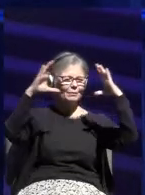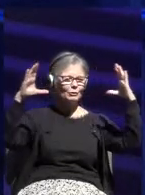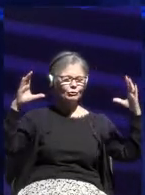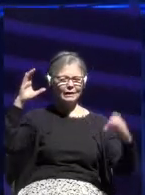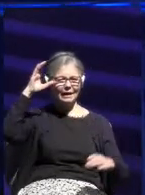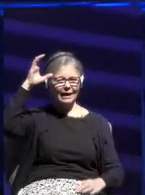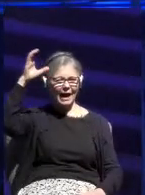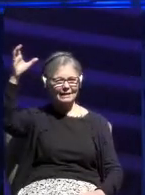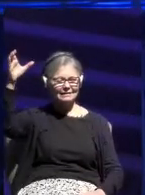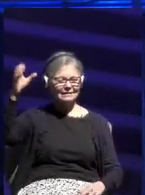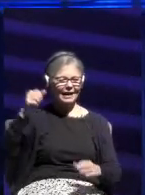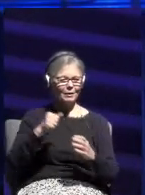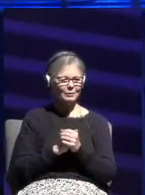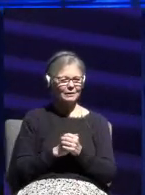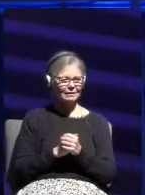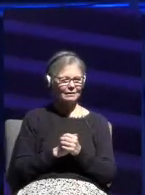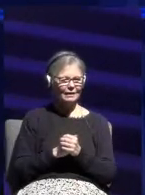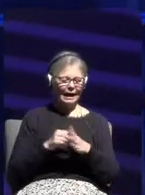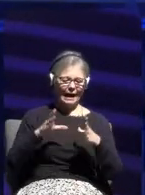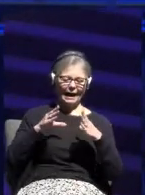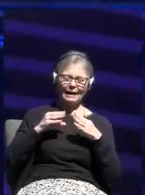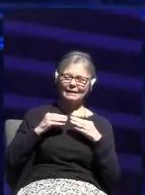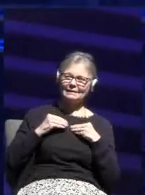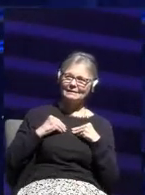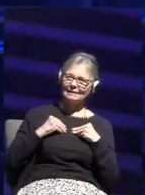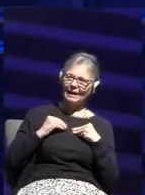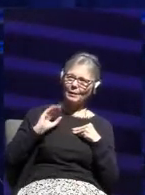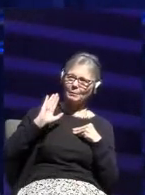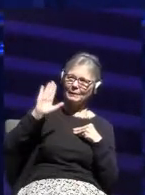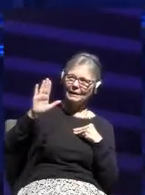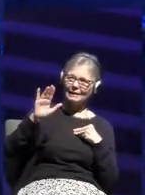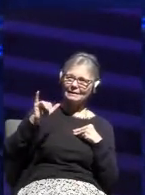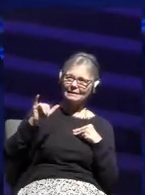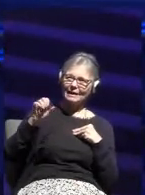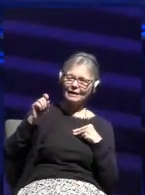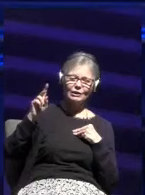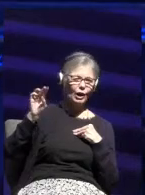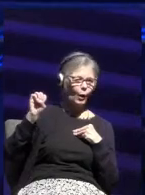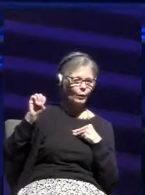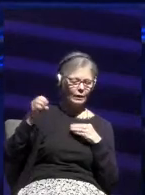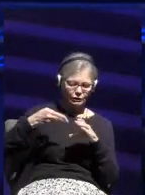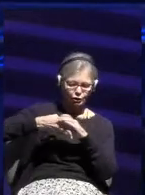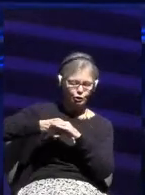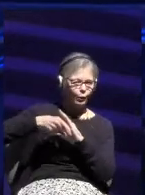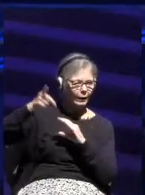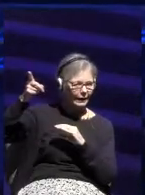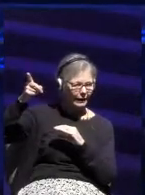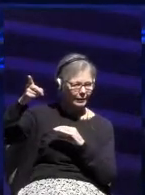What he's saying is, when he says take my yoke upon you, what he's saying is saying, join me.